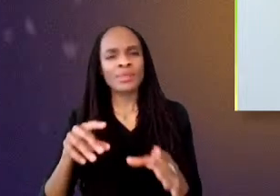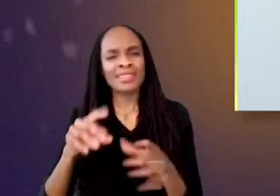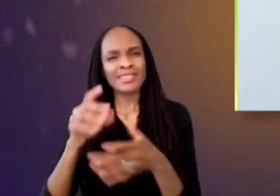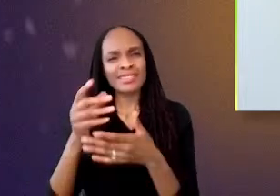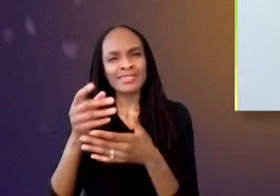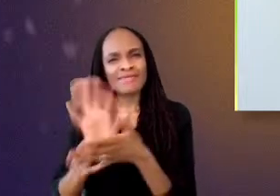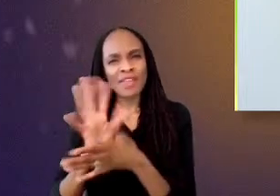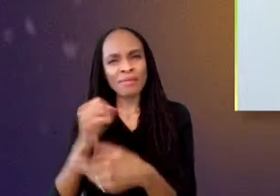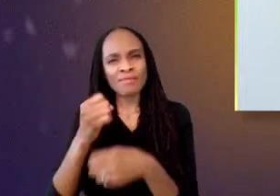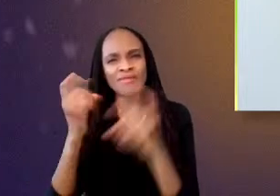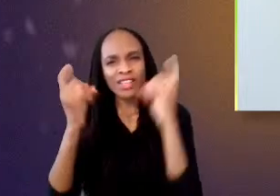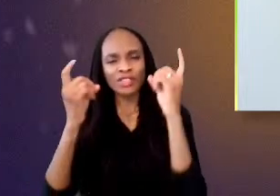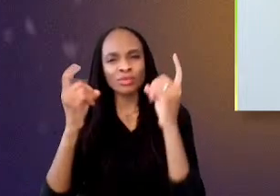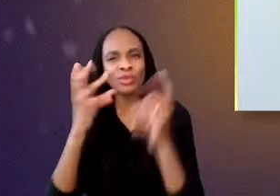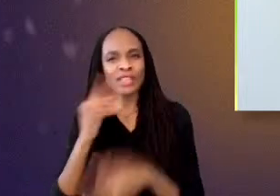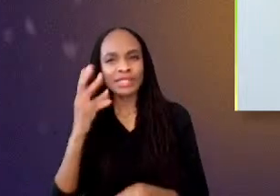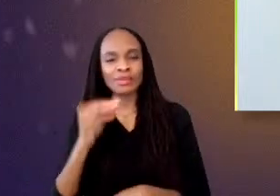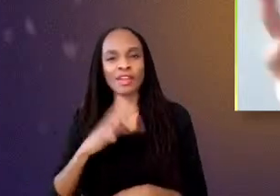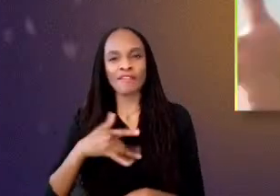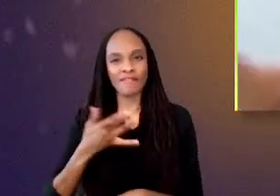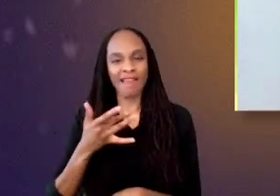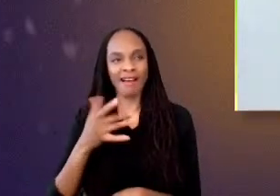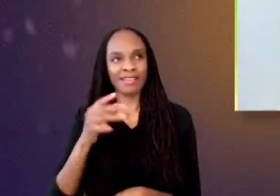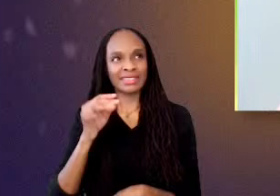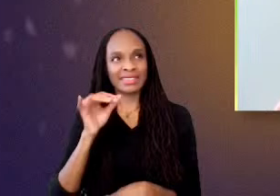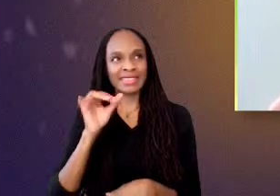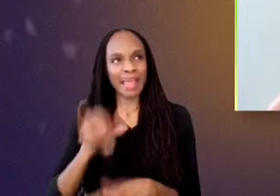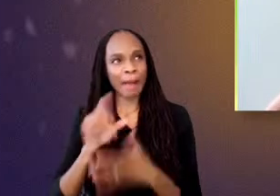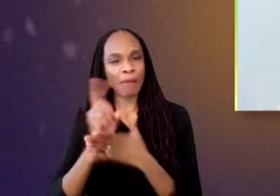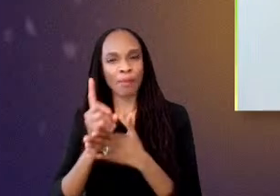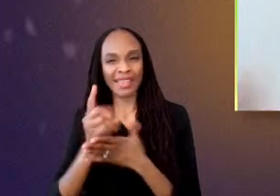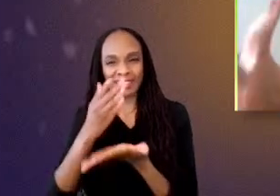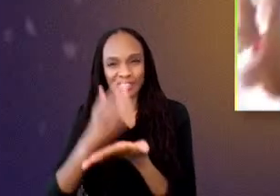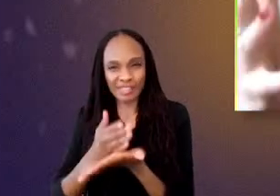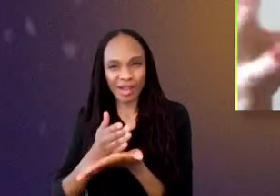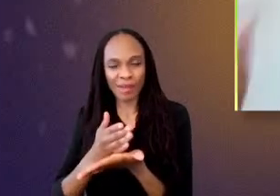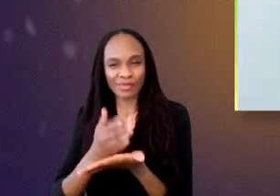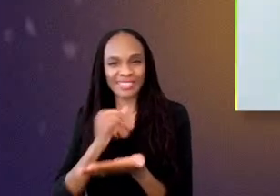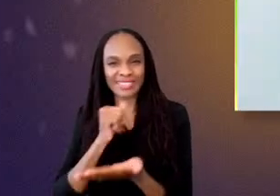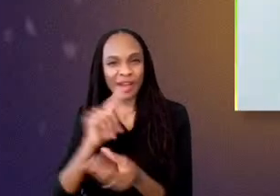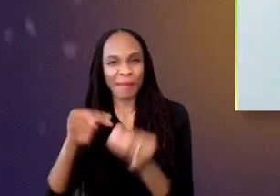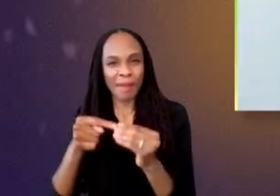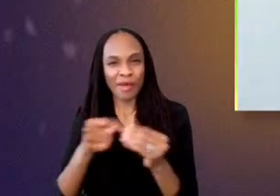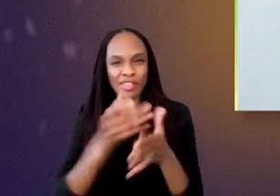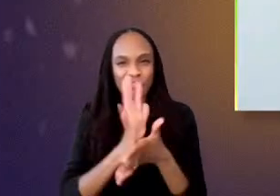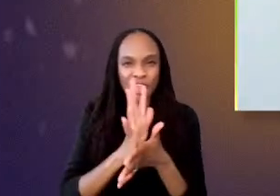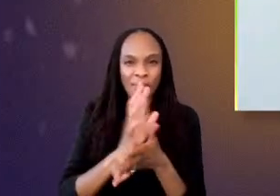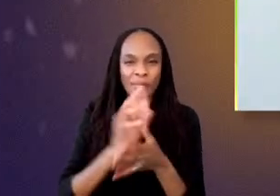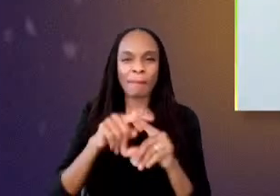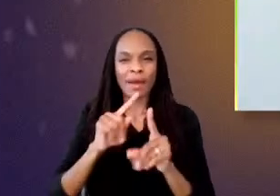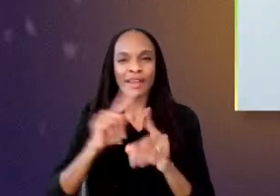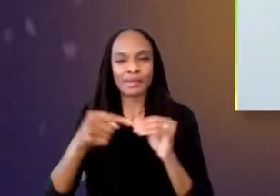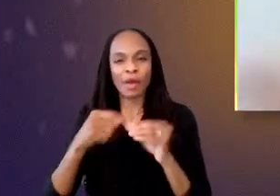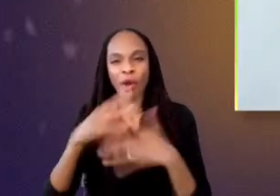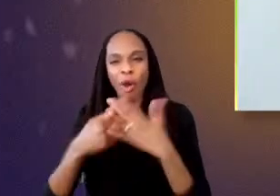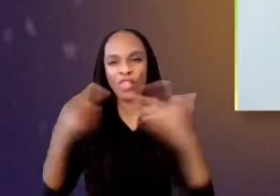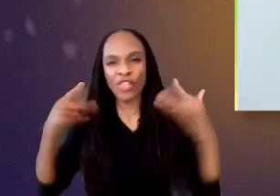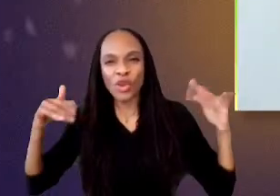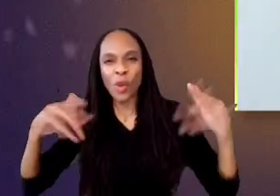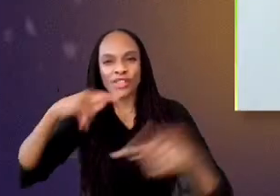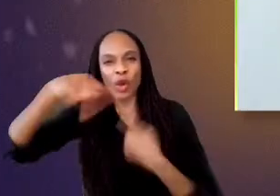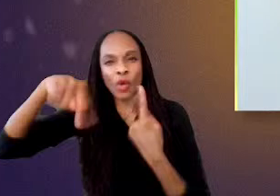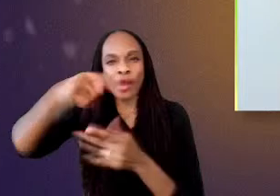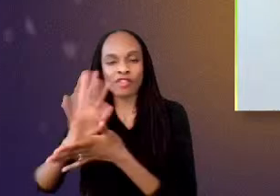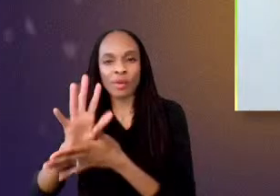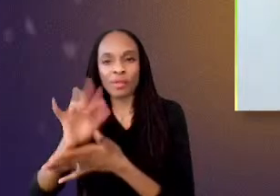experience felt like the moment when it stopped being about the film and started being about all the noise around the film, that everyone stopped